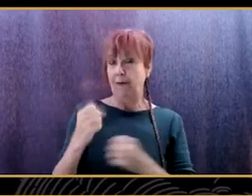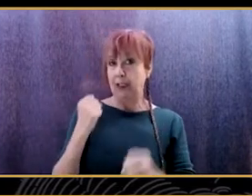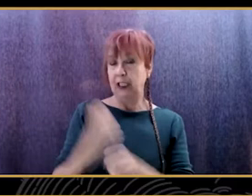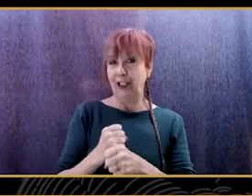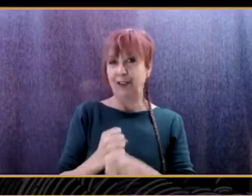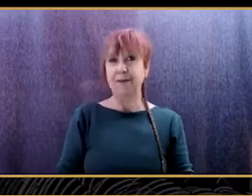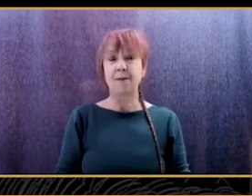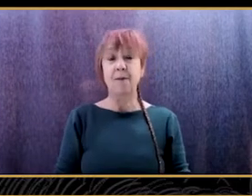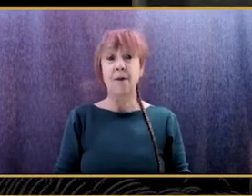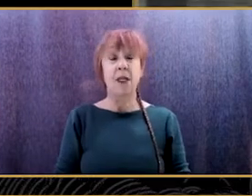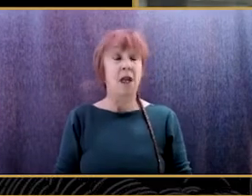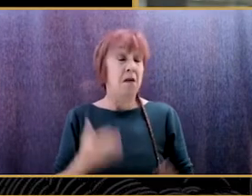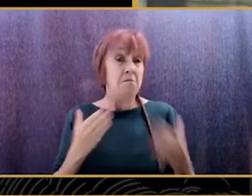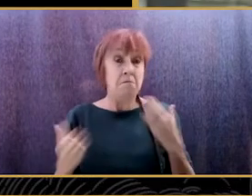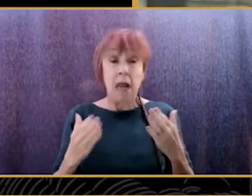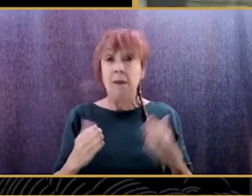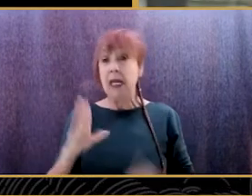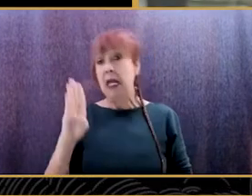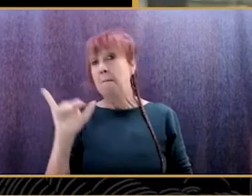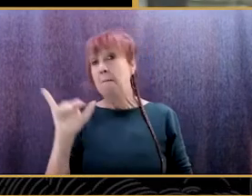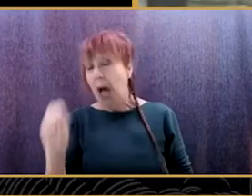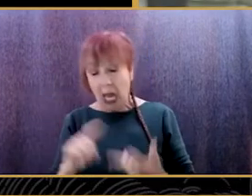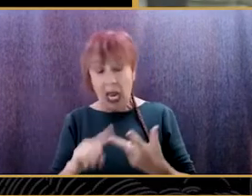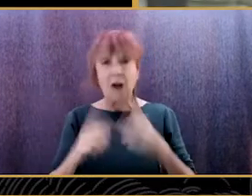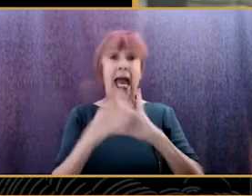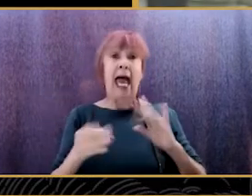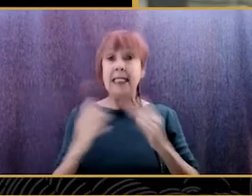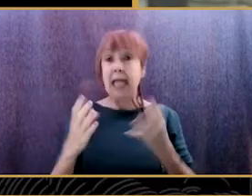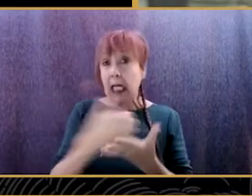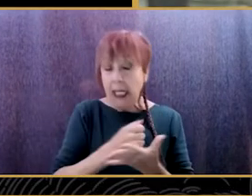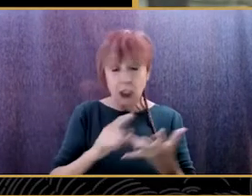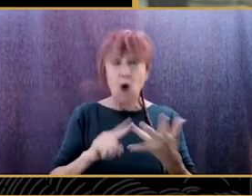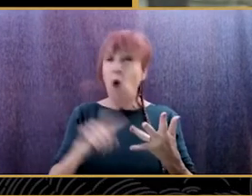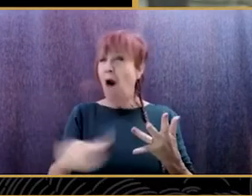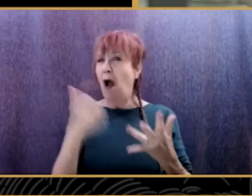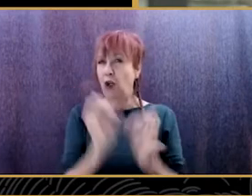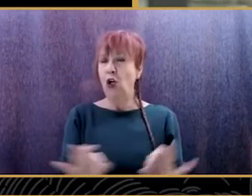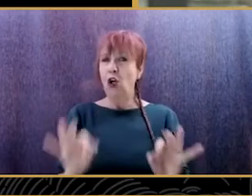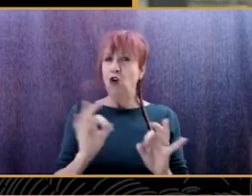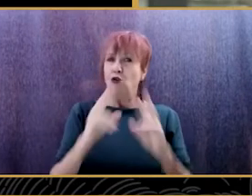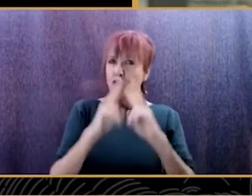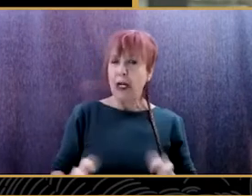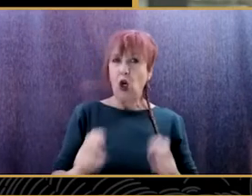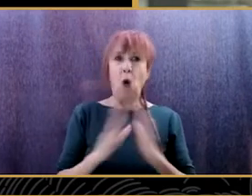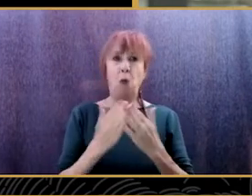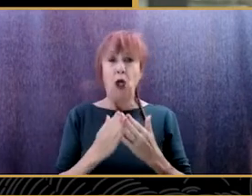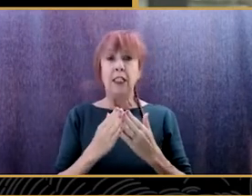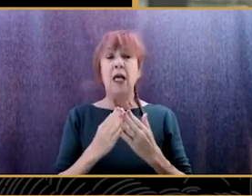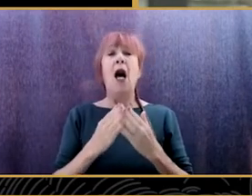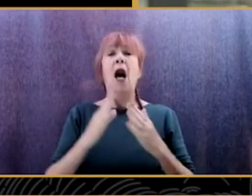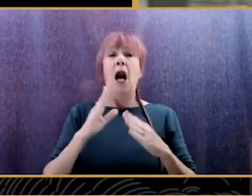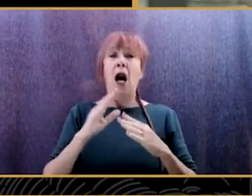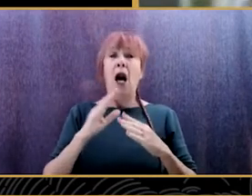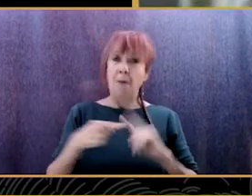calendar year. This could be a biography, essay collection, or other critical books on the subject